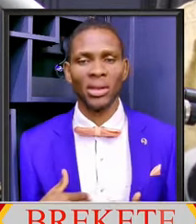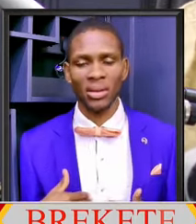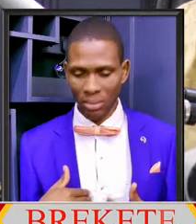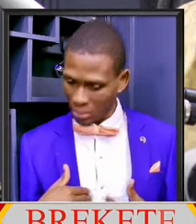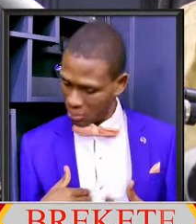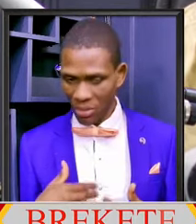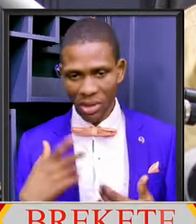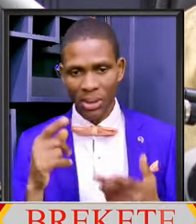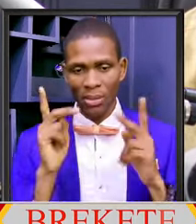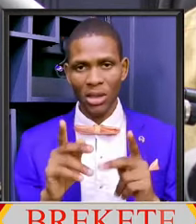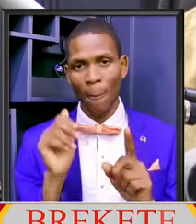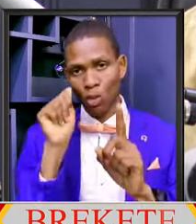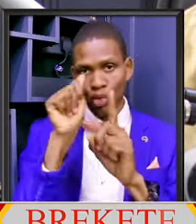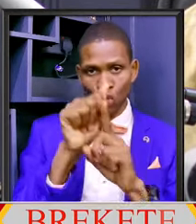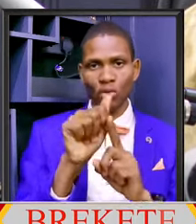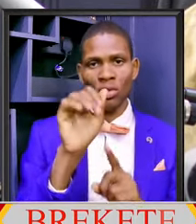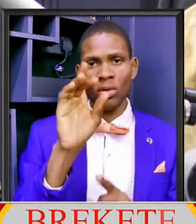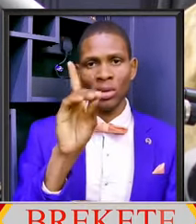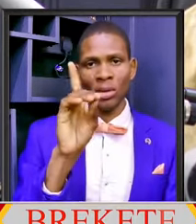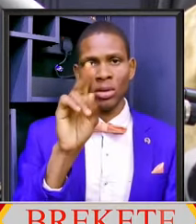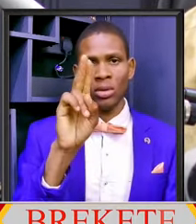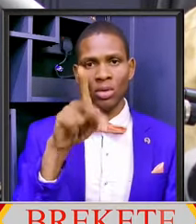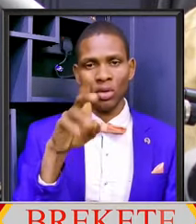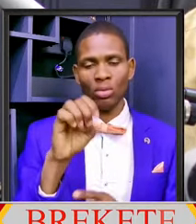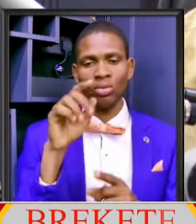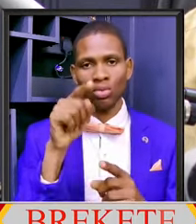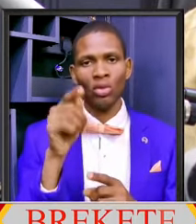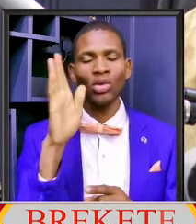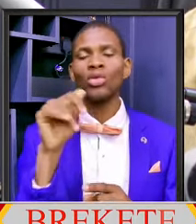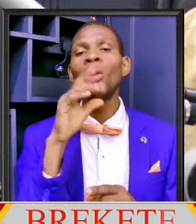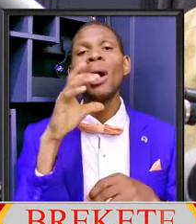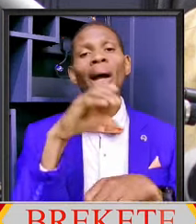The person dupe you. You no go arrest the person.